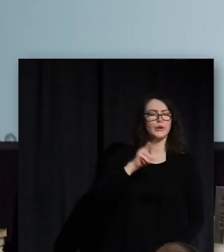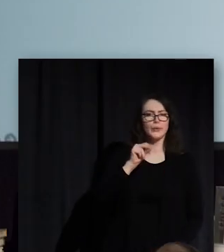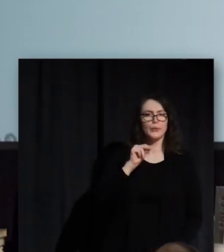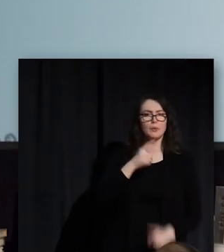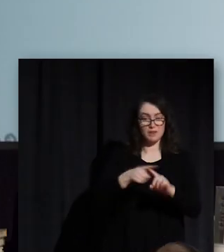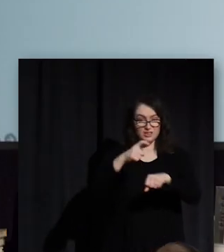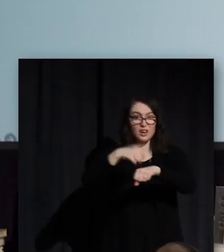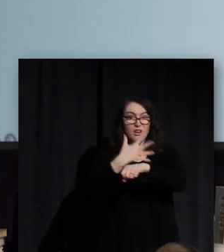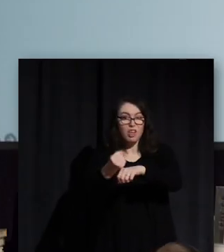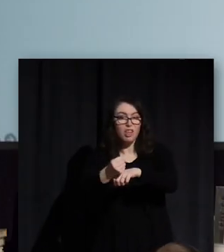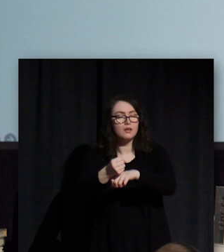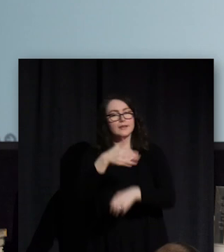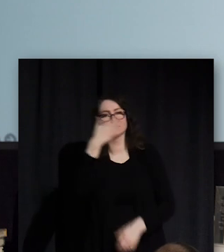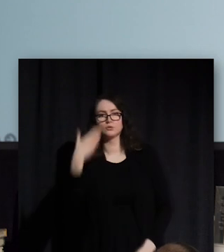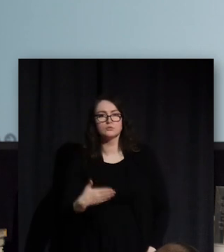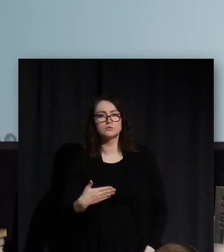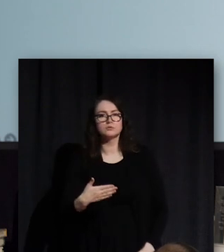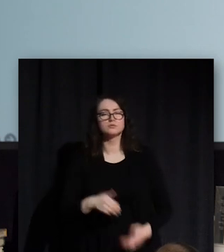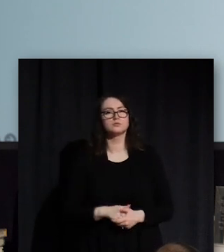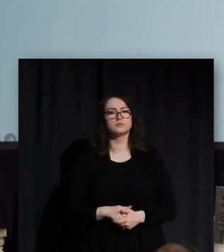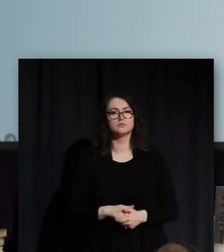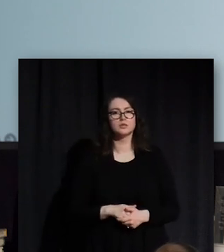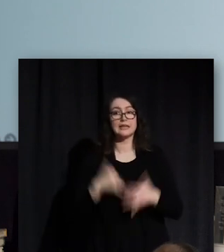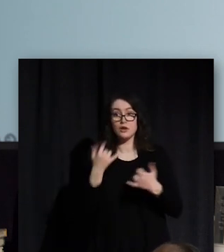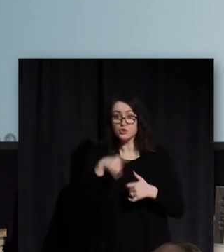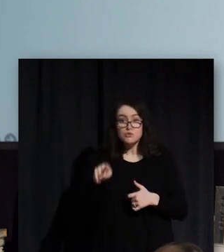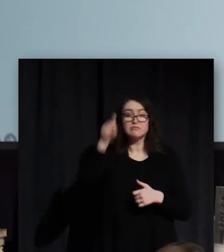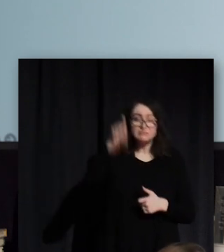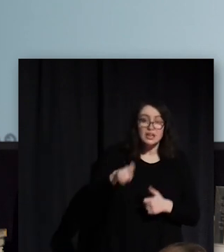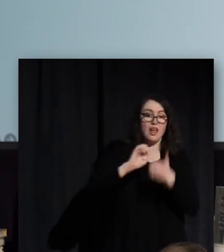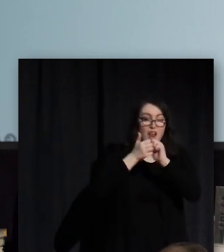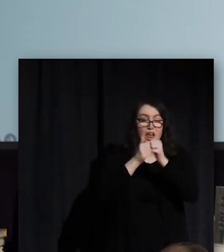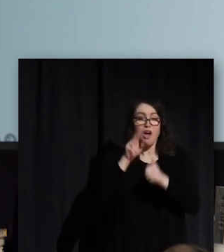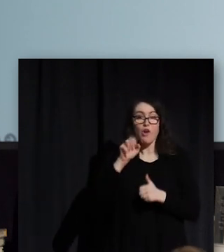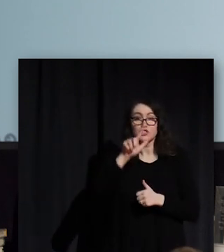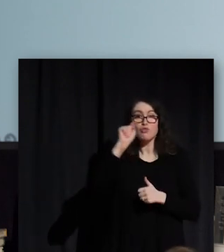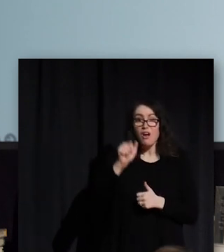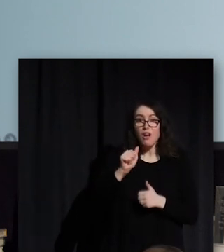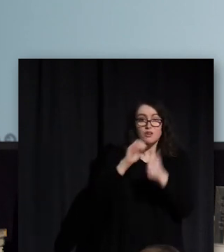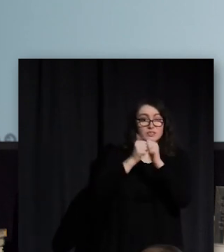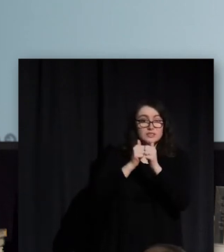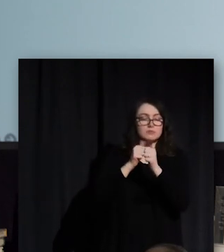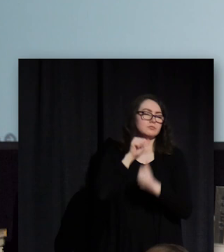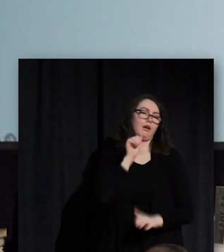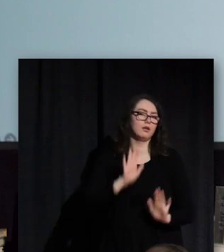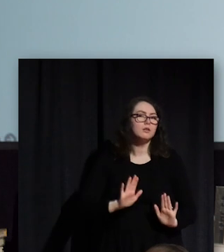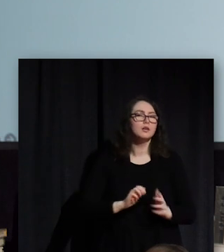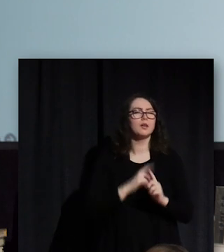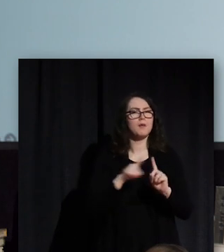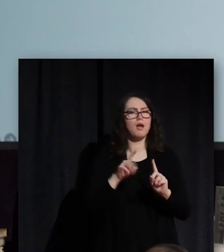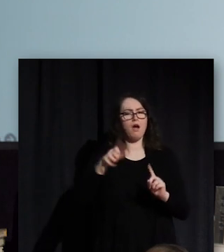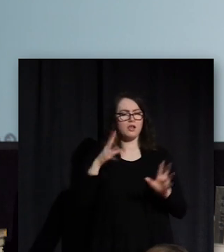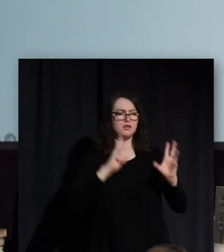time. I'm not saying everyone has to ride ultra distance. What I am saying is, don't let others